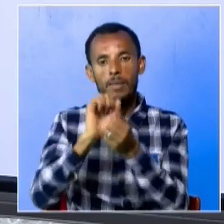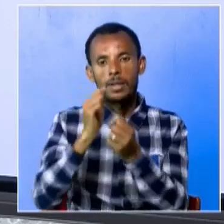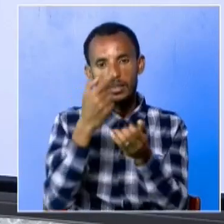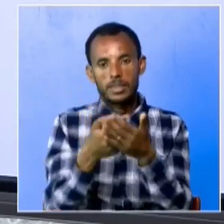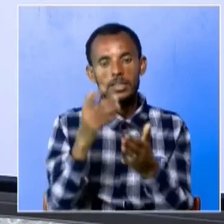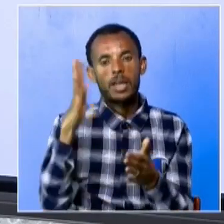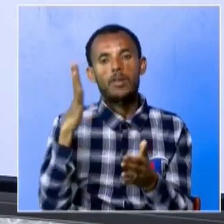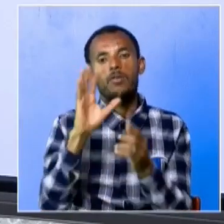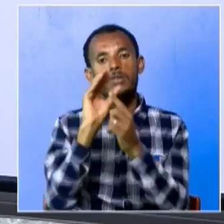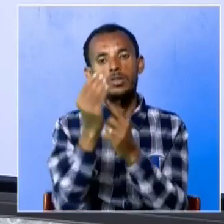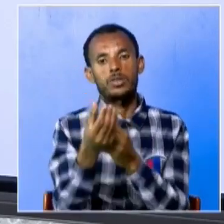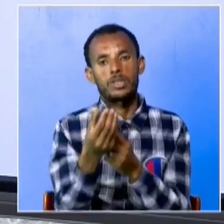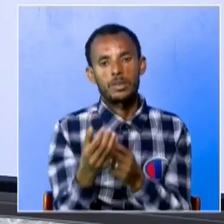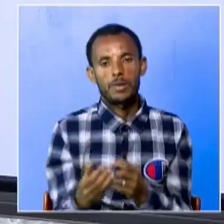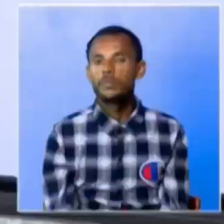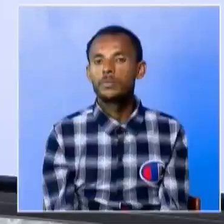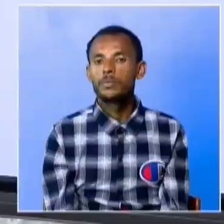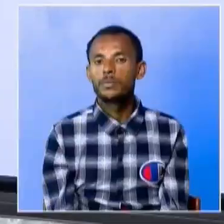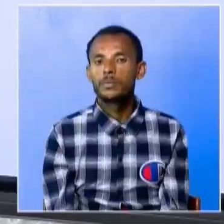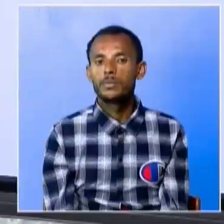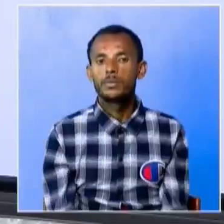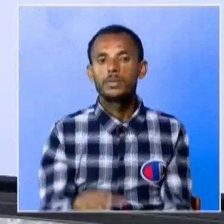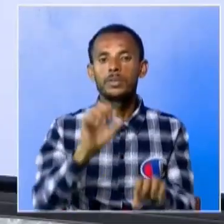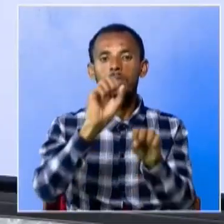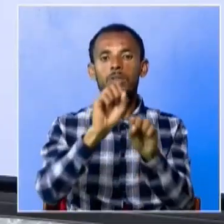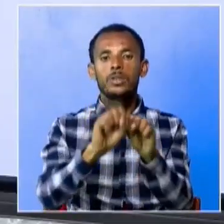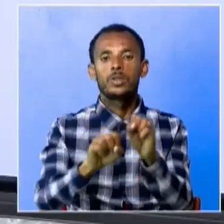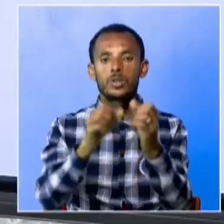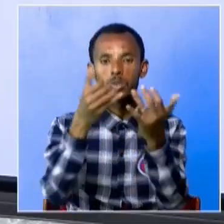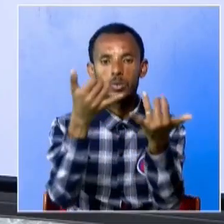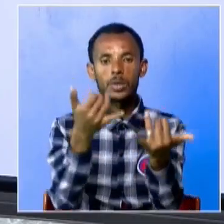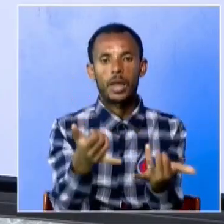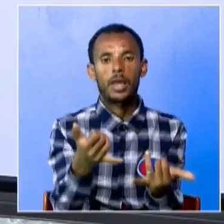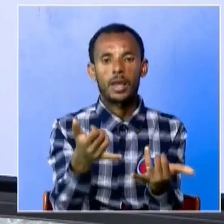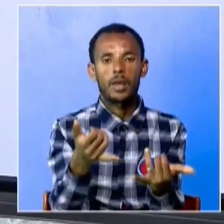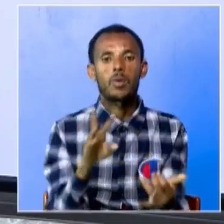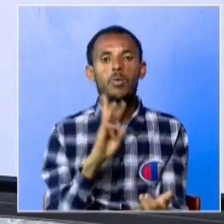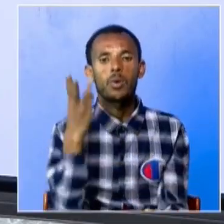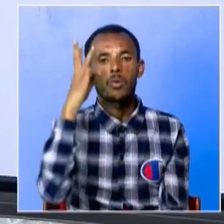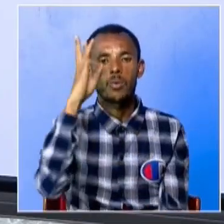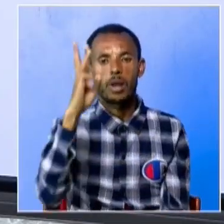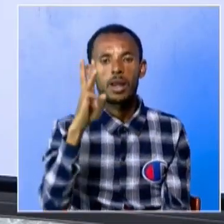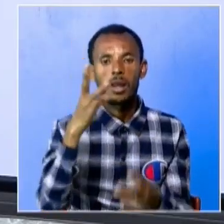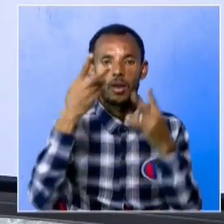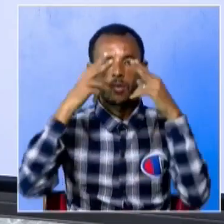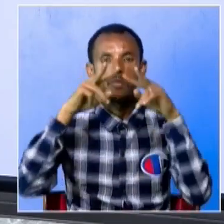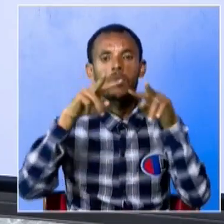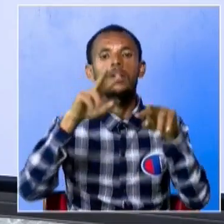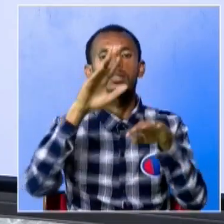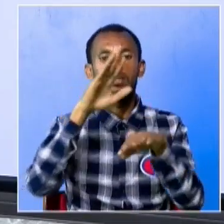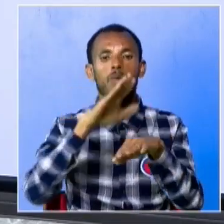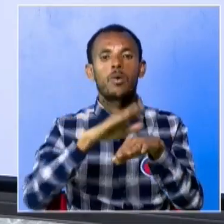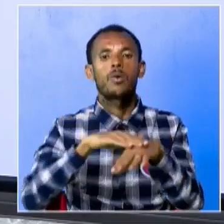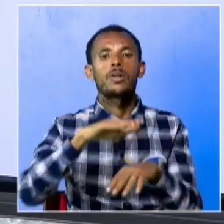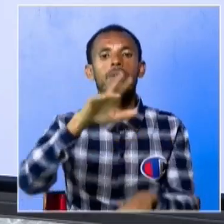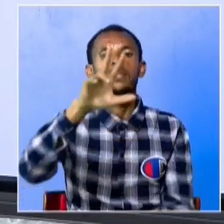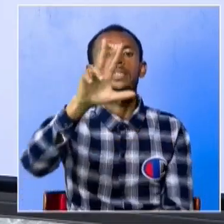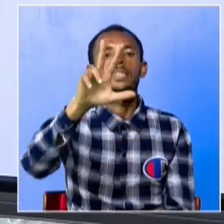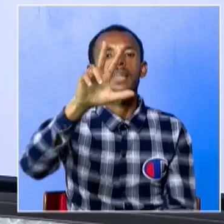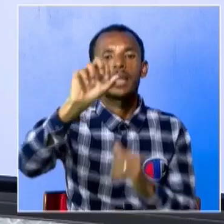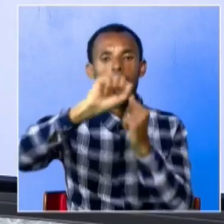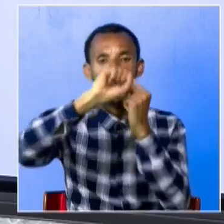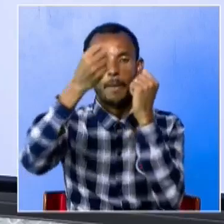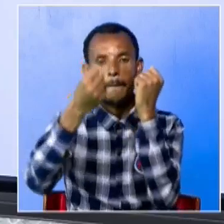kind of situation, okay? So today we will focus on 3